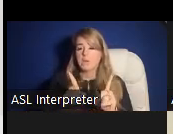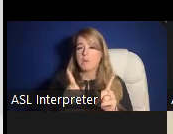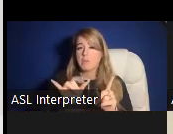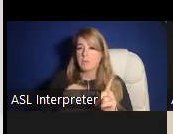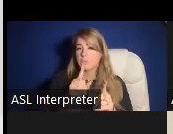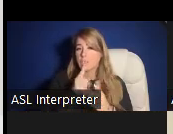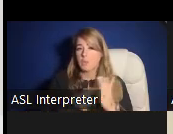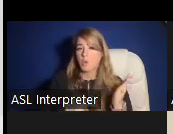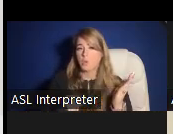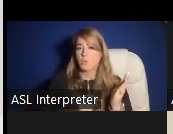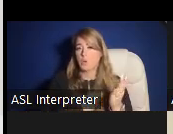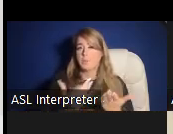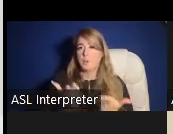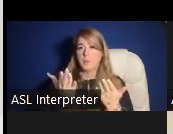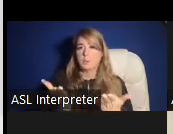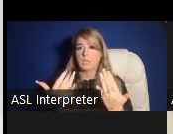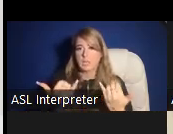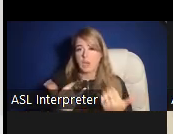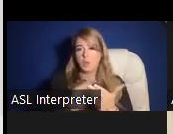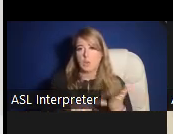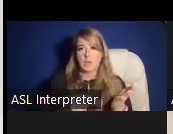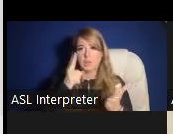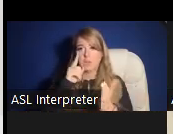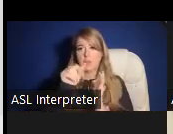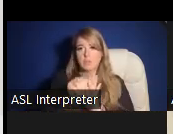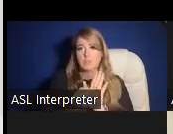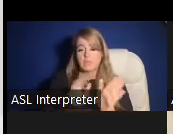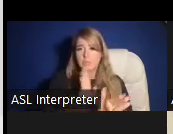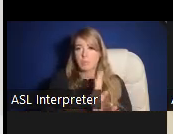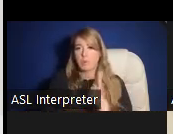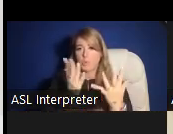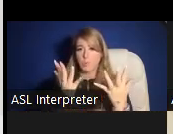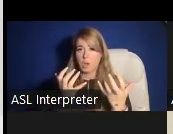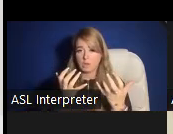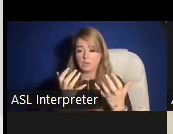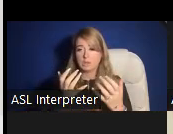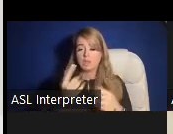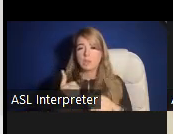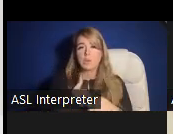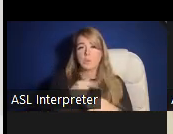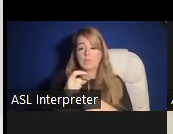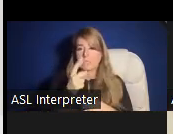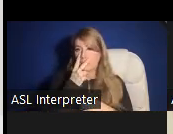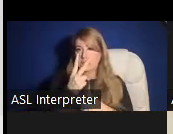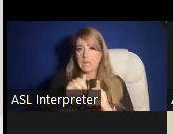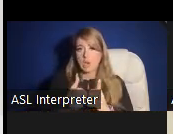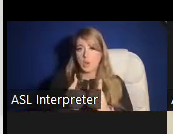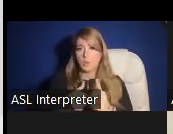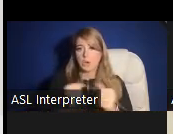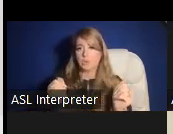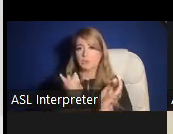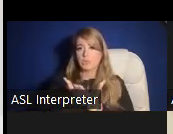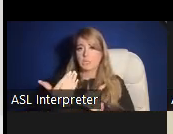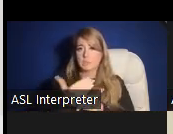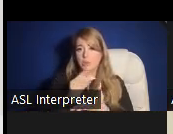really what we proposed, and what I think the state board wants is how we are transparent in